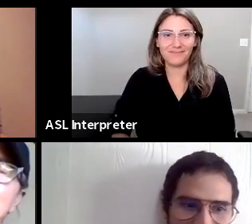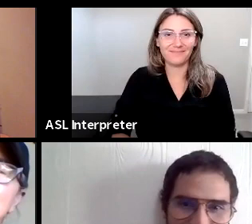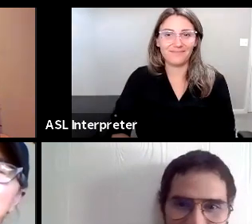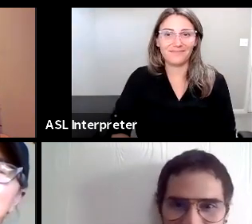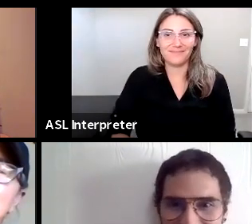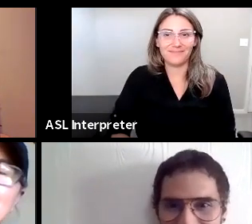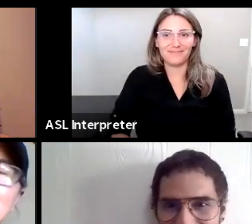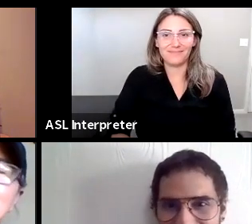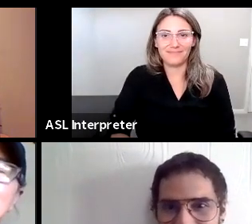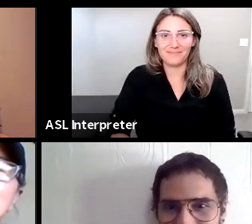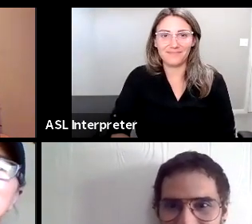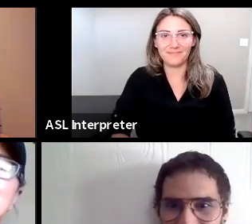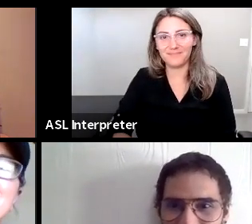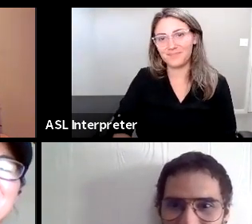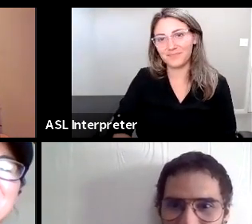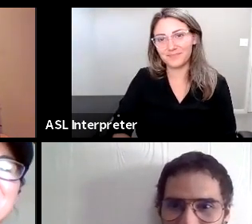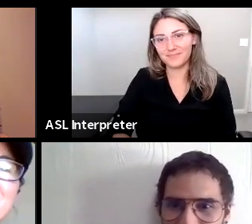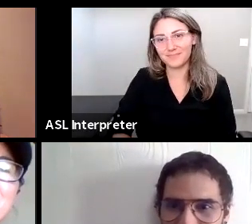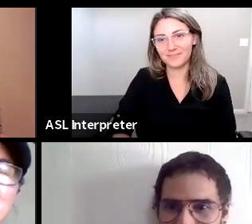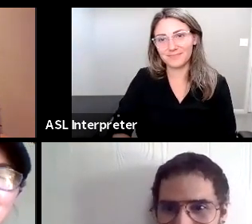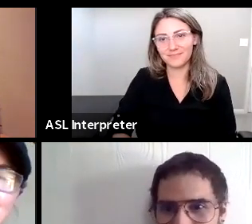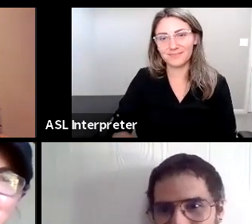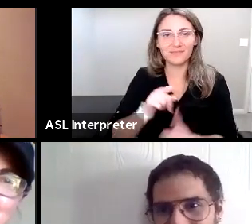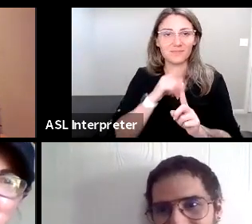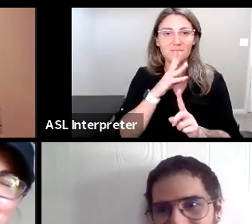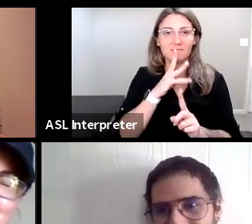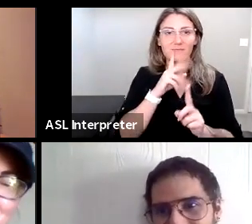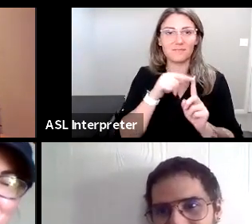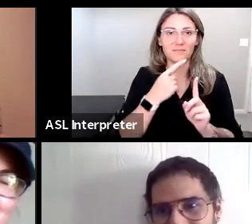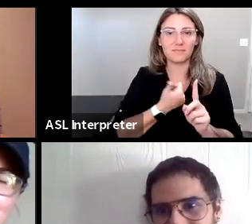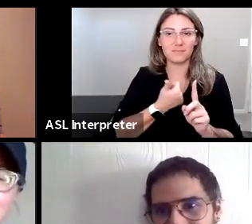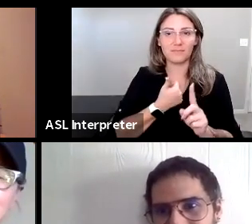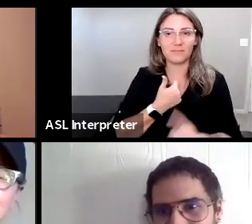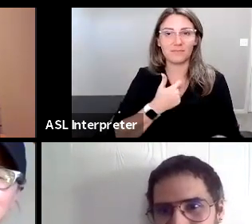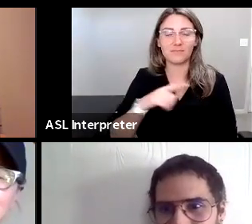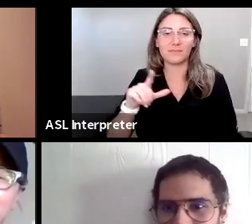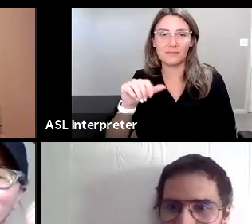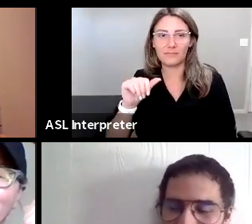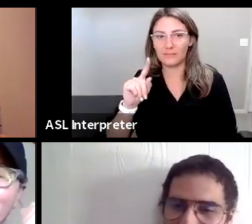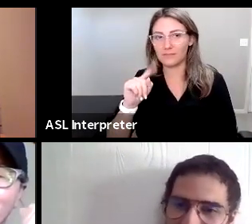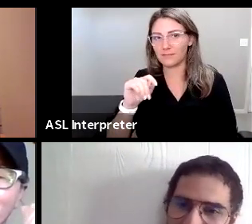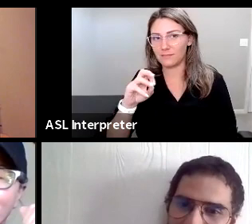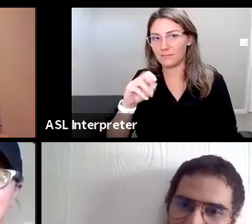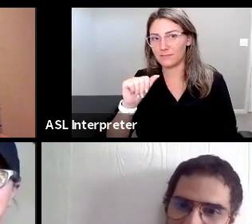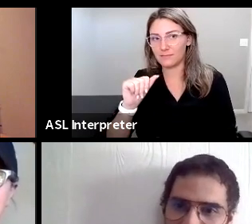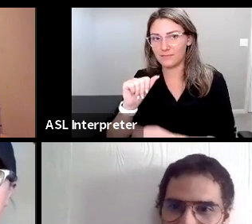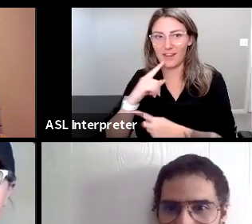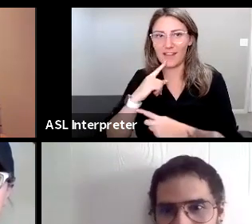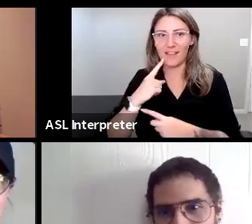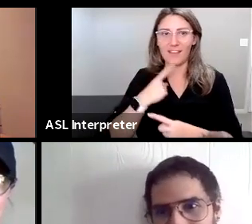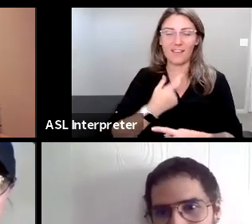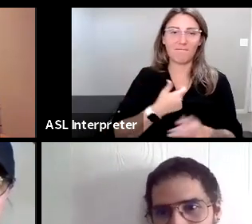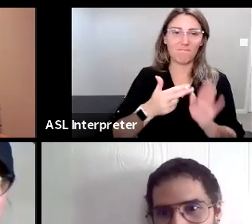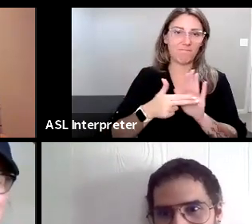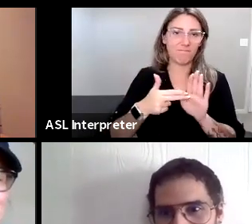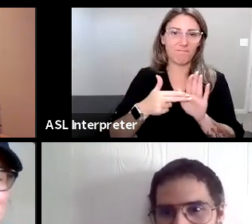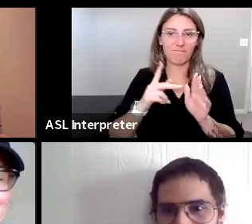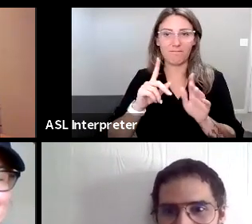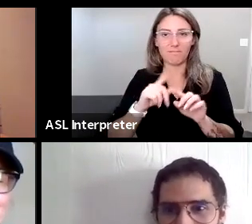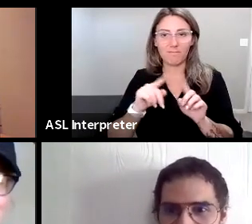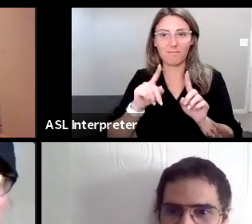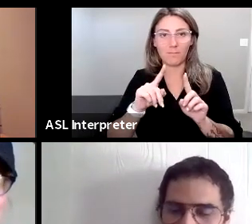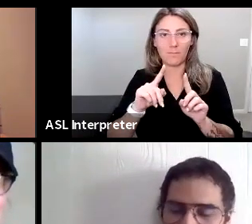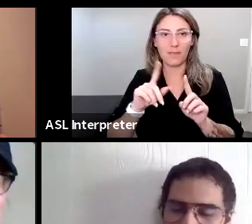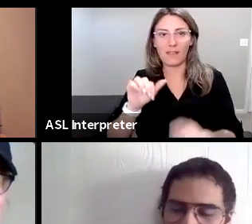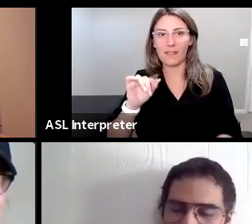Like when I talk about myself, I use Latina, but I notice that when I do presentations or do stuff about the